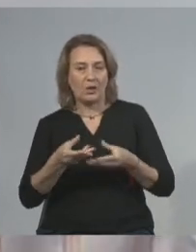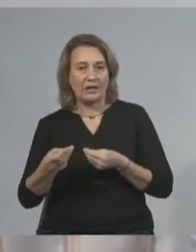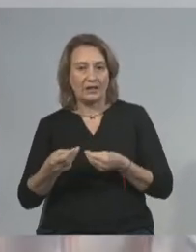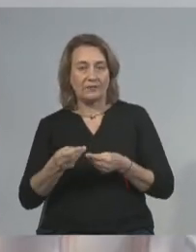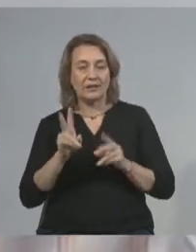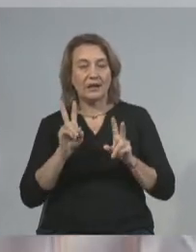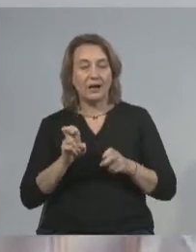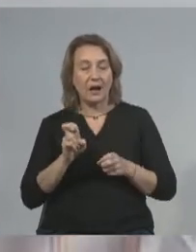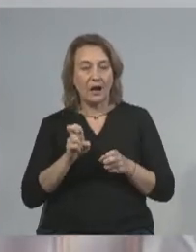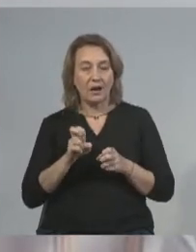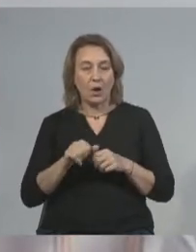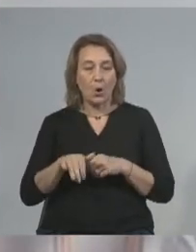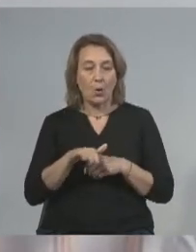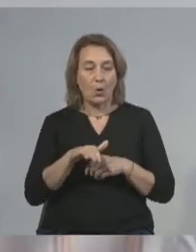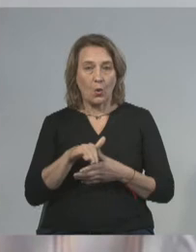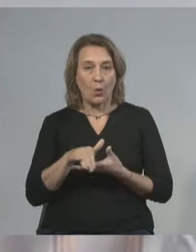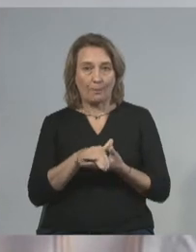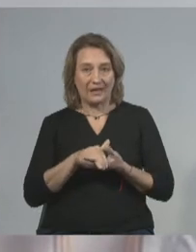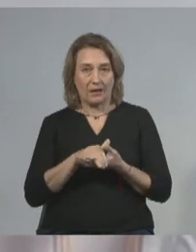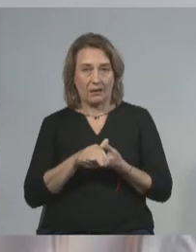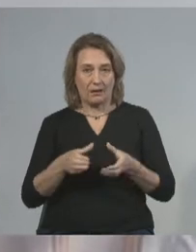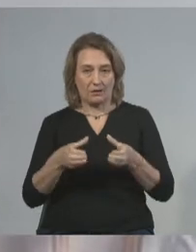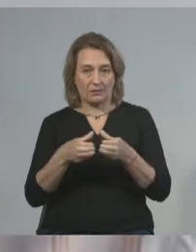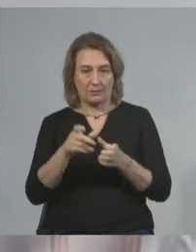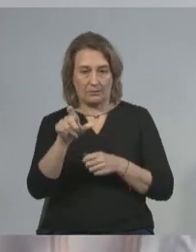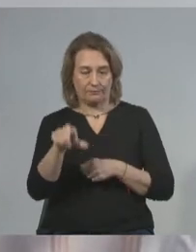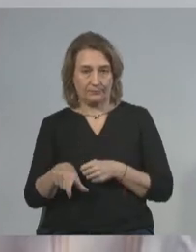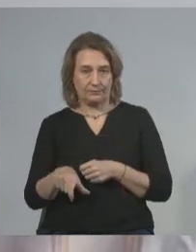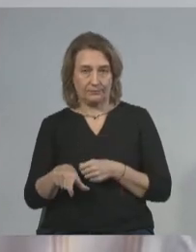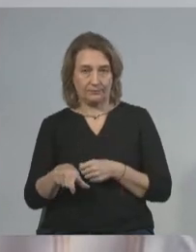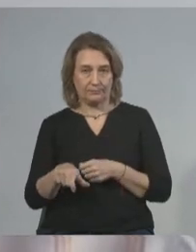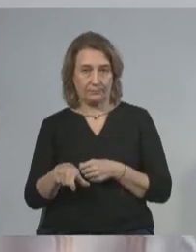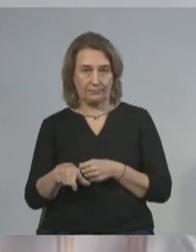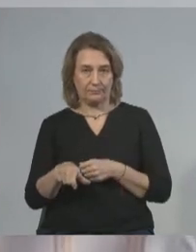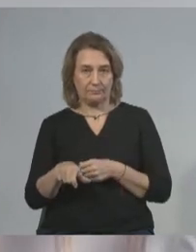they might be the object of manipulation